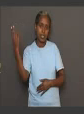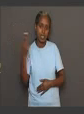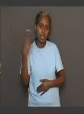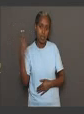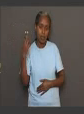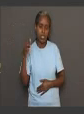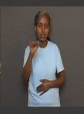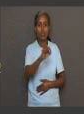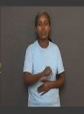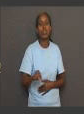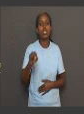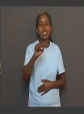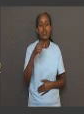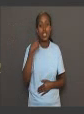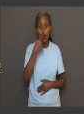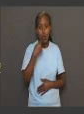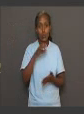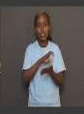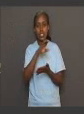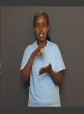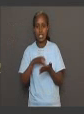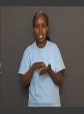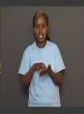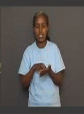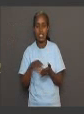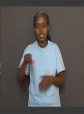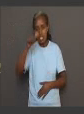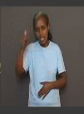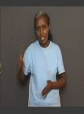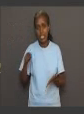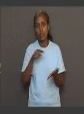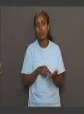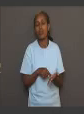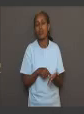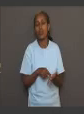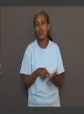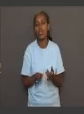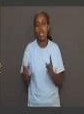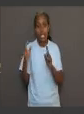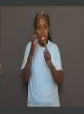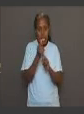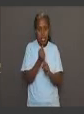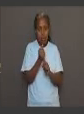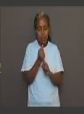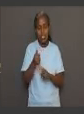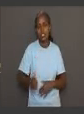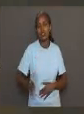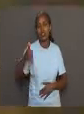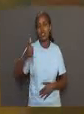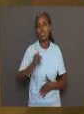to a sphere whose center is at any point, including the